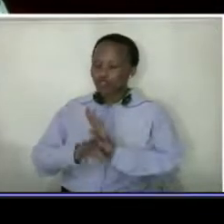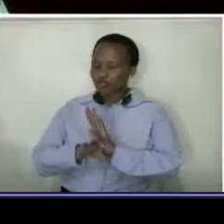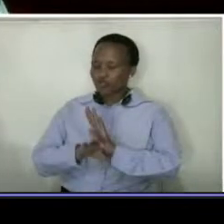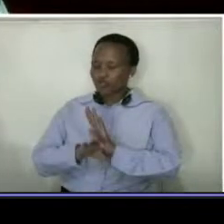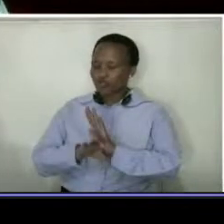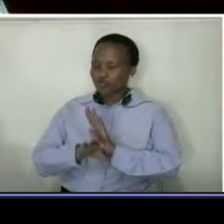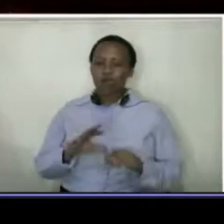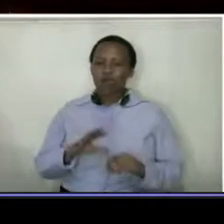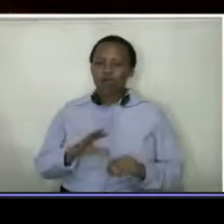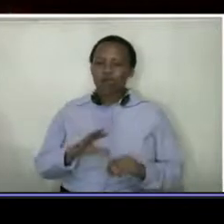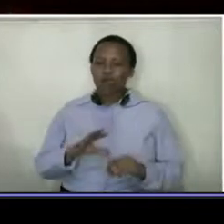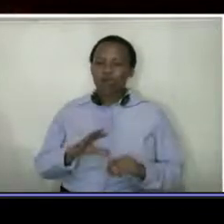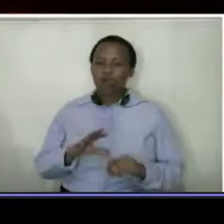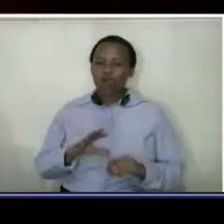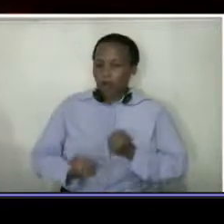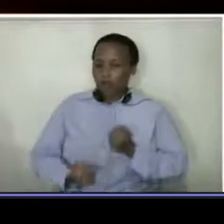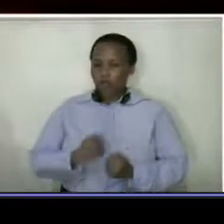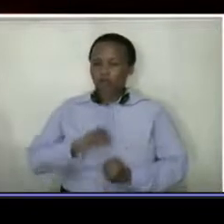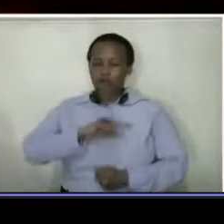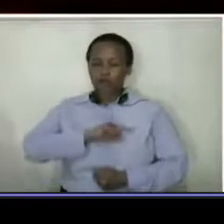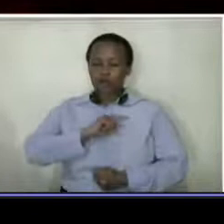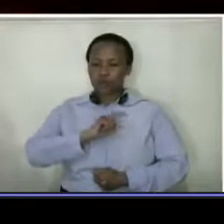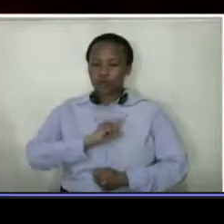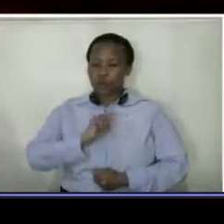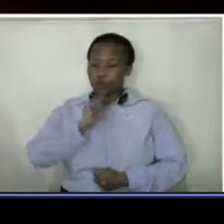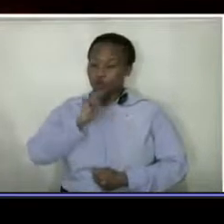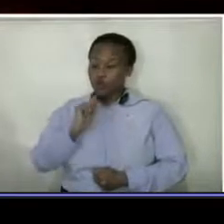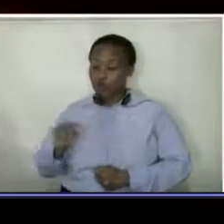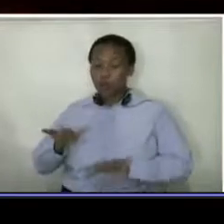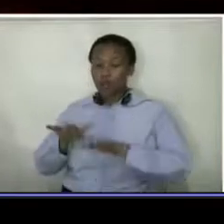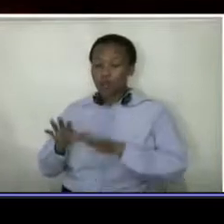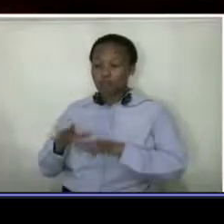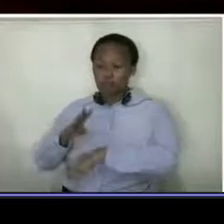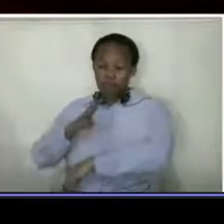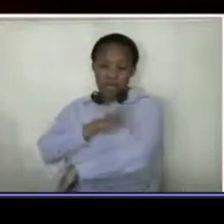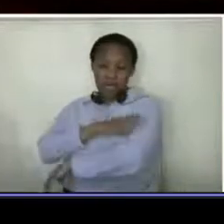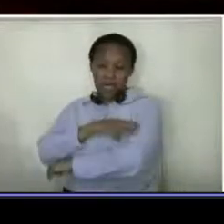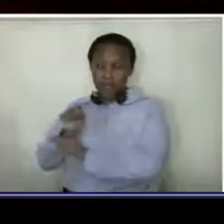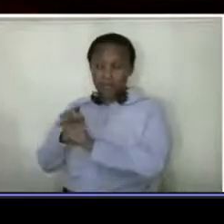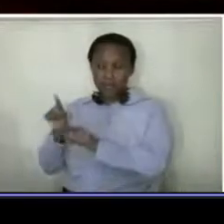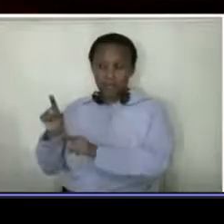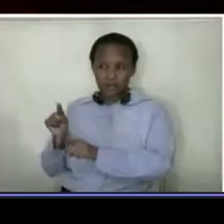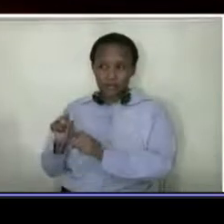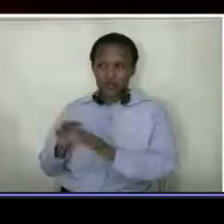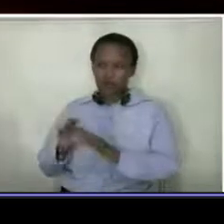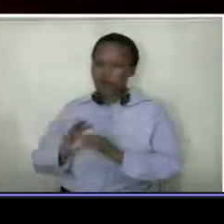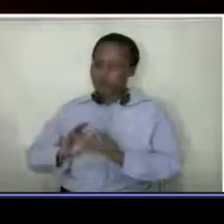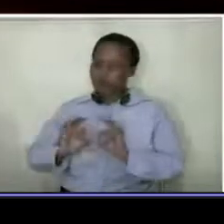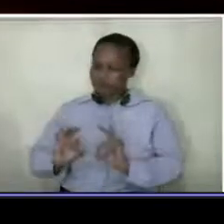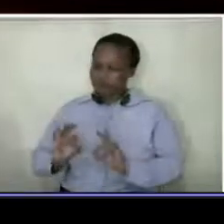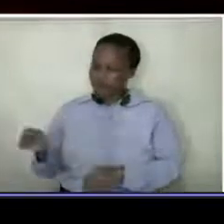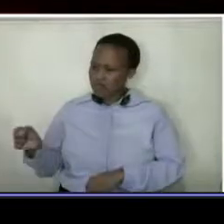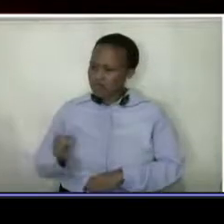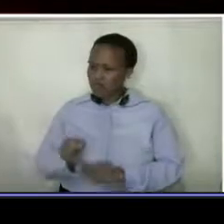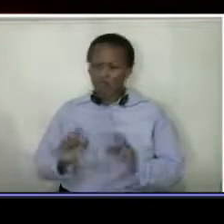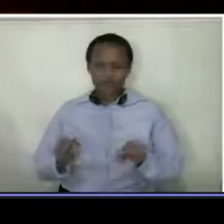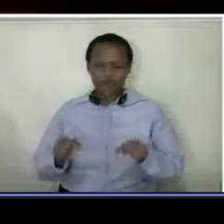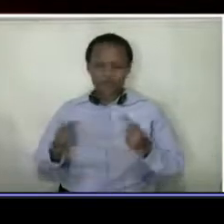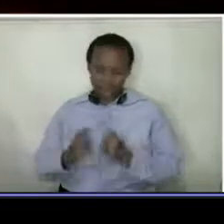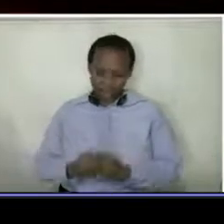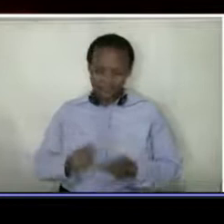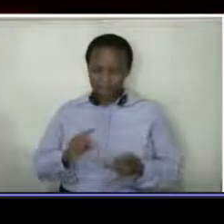ukuqashwa. Somlomo, umkhandlu wakaNongoma kanye nowaseZululand ophethwe yilo belu iqembu